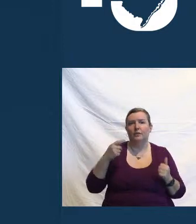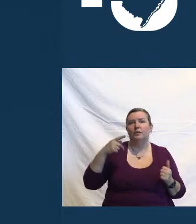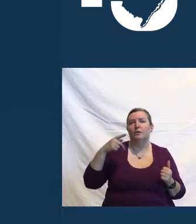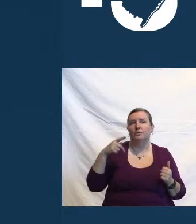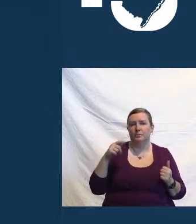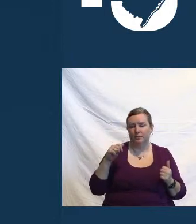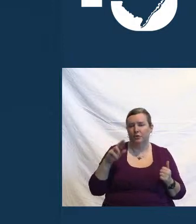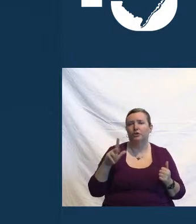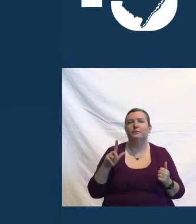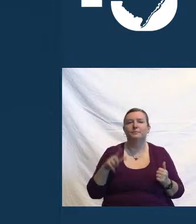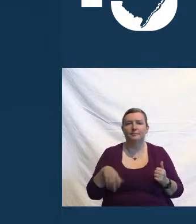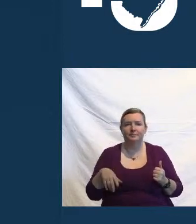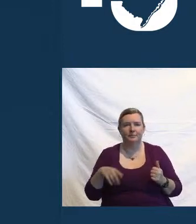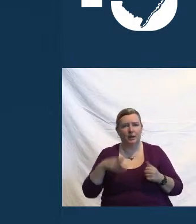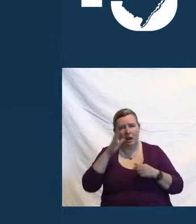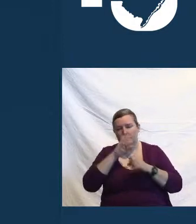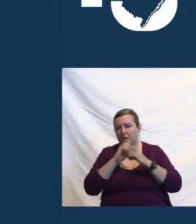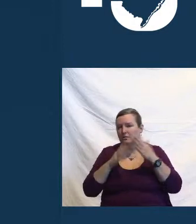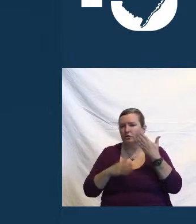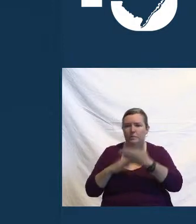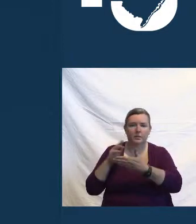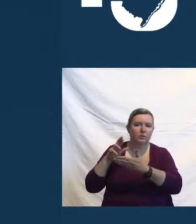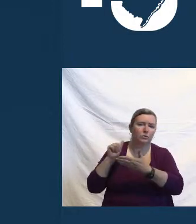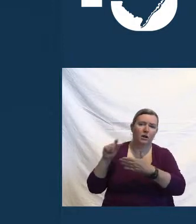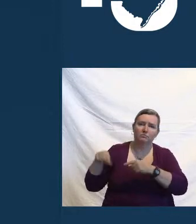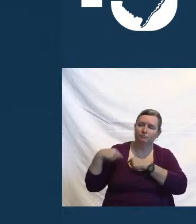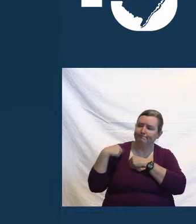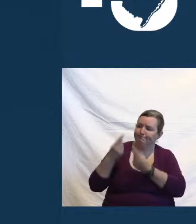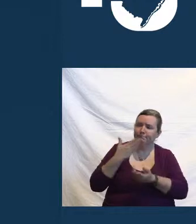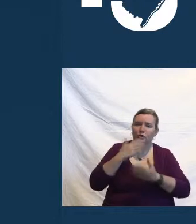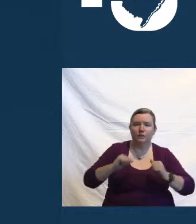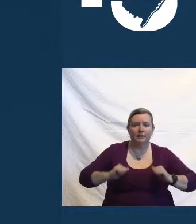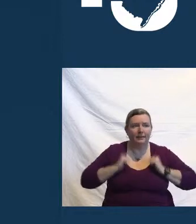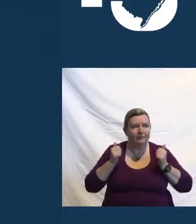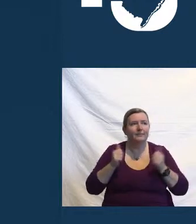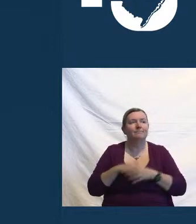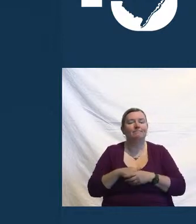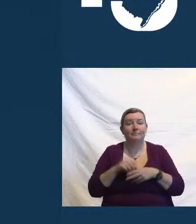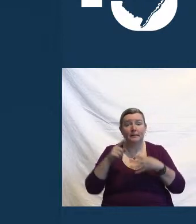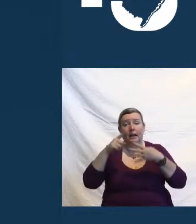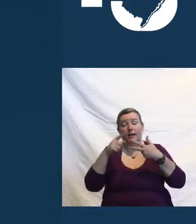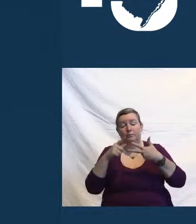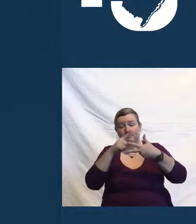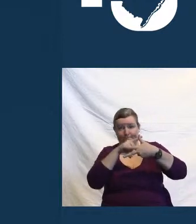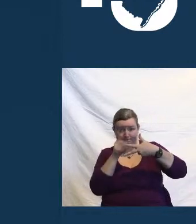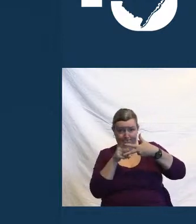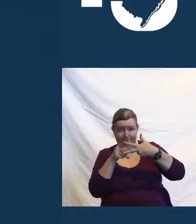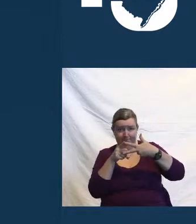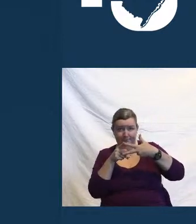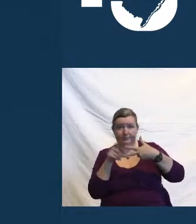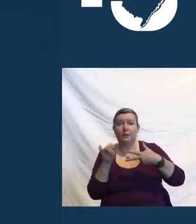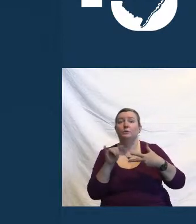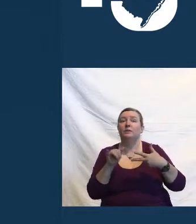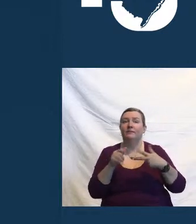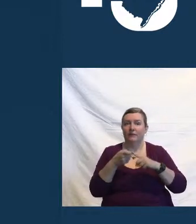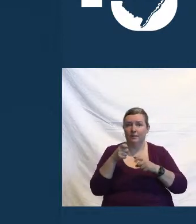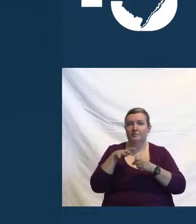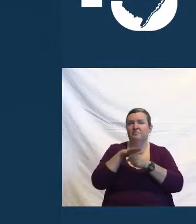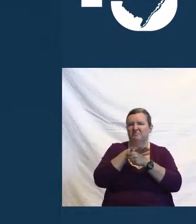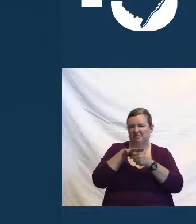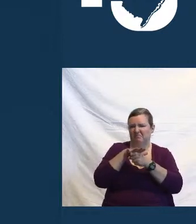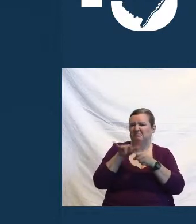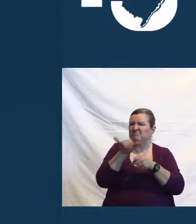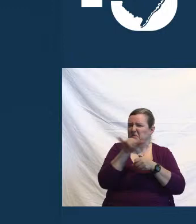Barbara for a lifetime of good. Next up, we remember, also from up around the same neck of the woods,